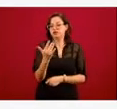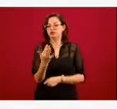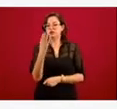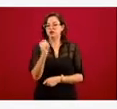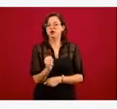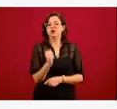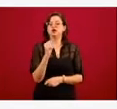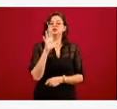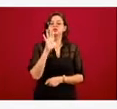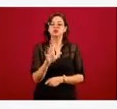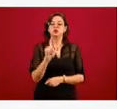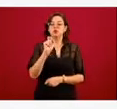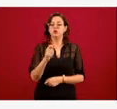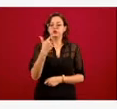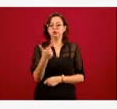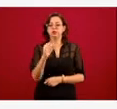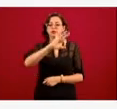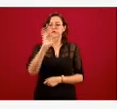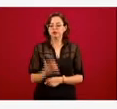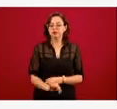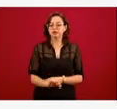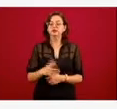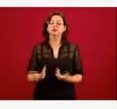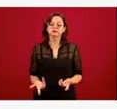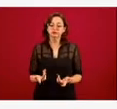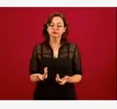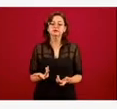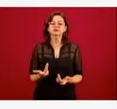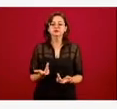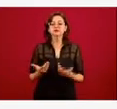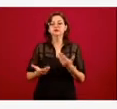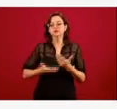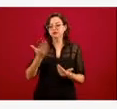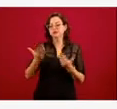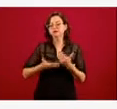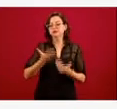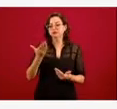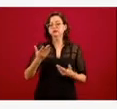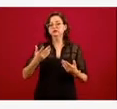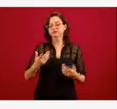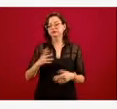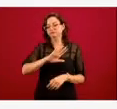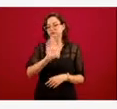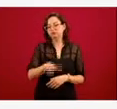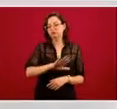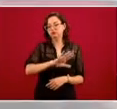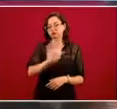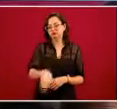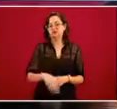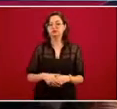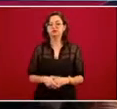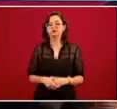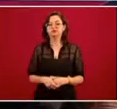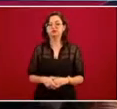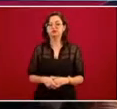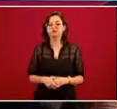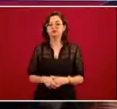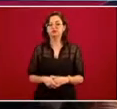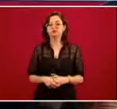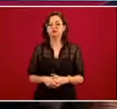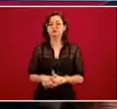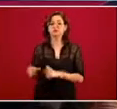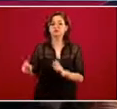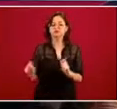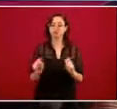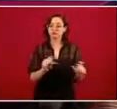is higher for older people. For the over 60-year-old age group, they have a higher fatality rate,